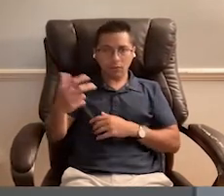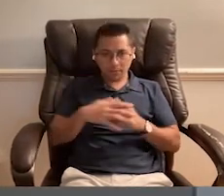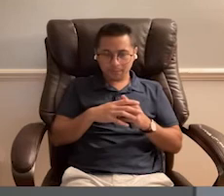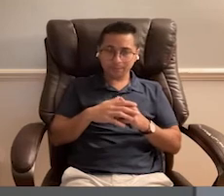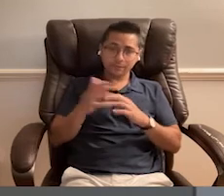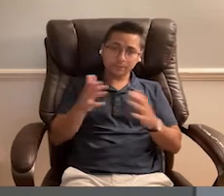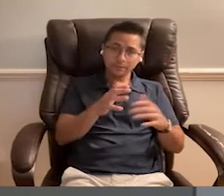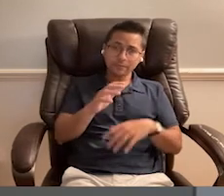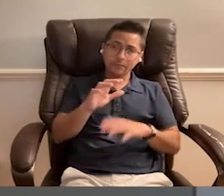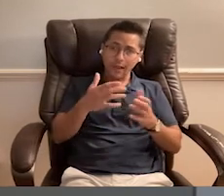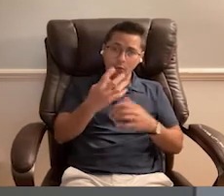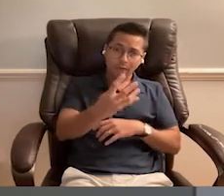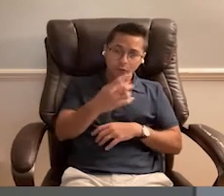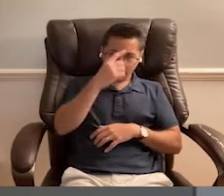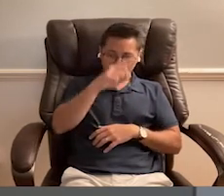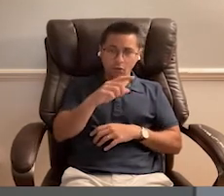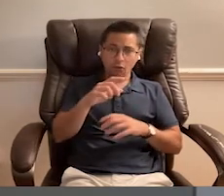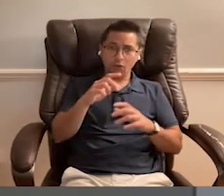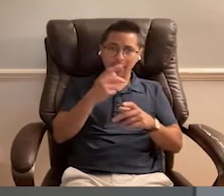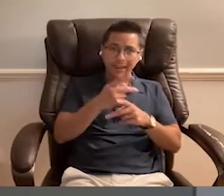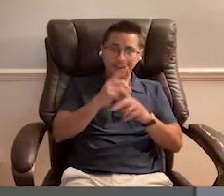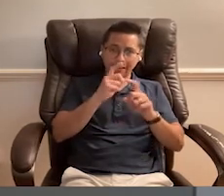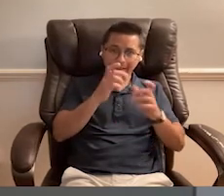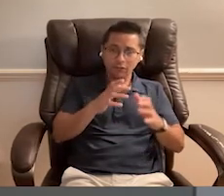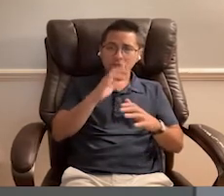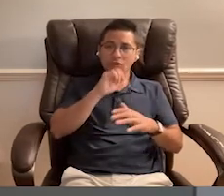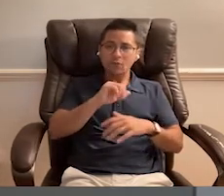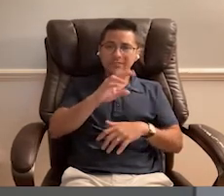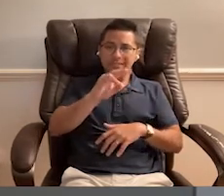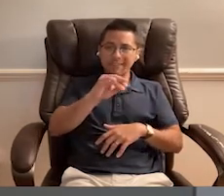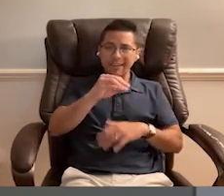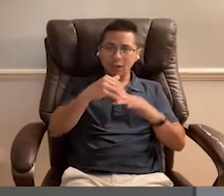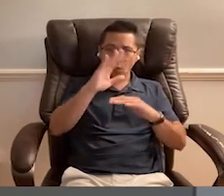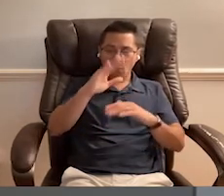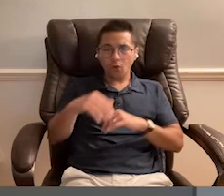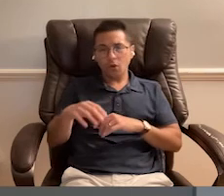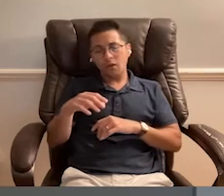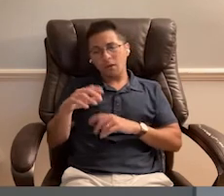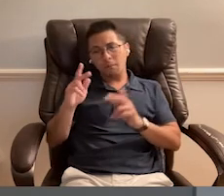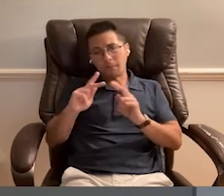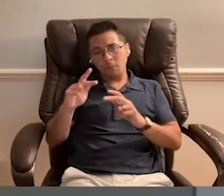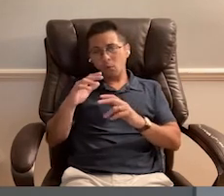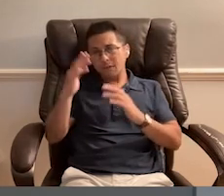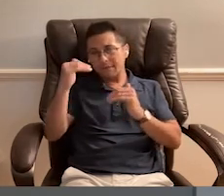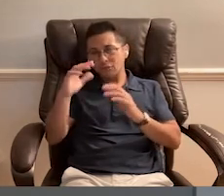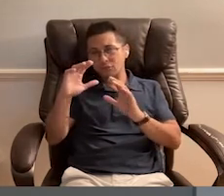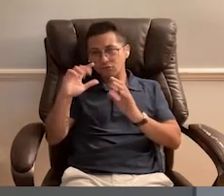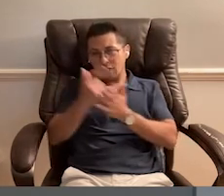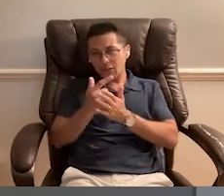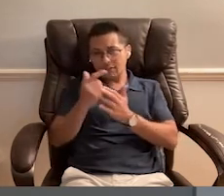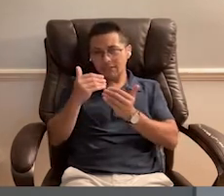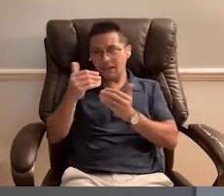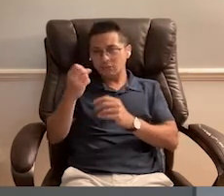So we would place them in category 3. Categories 4 is individuals whose caregivers are 70 years of age or older. Category